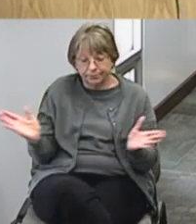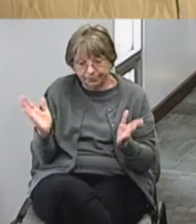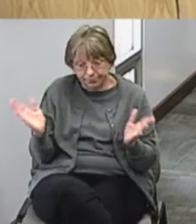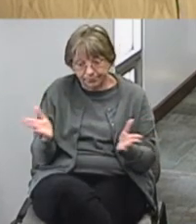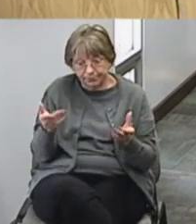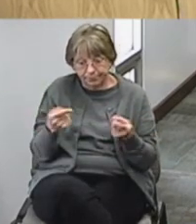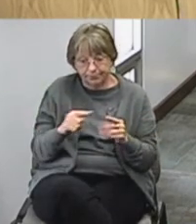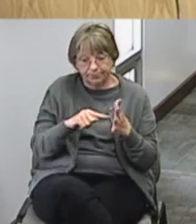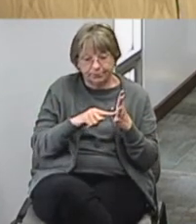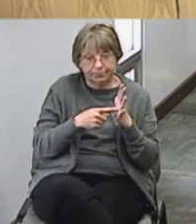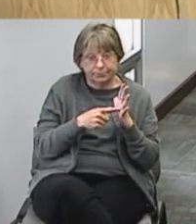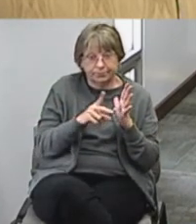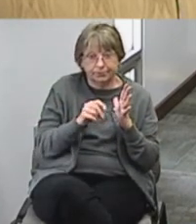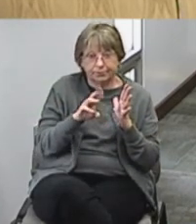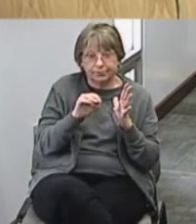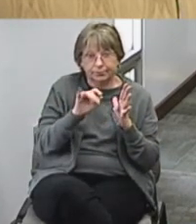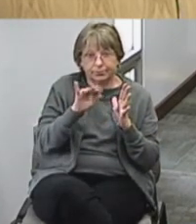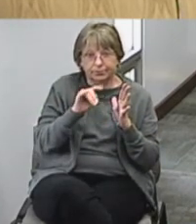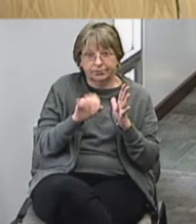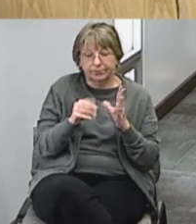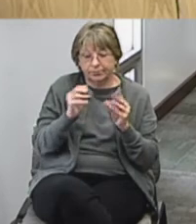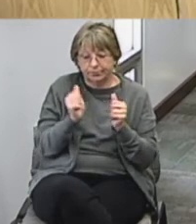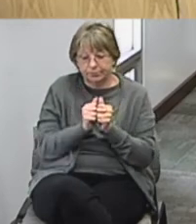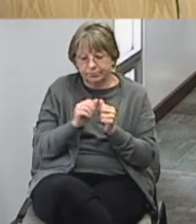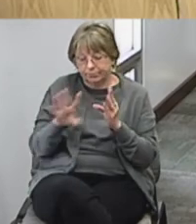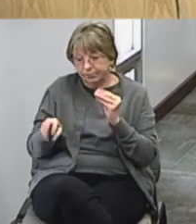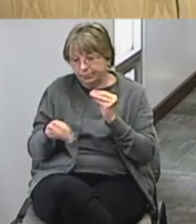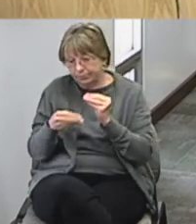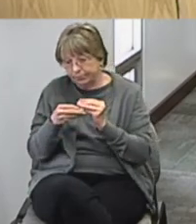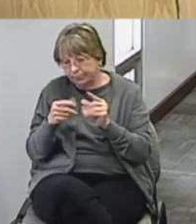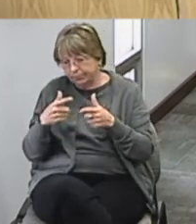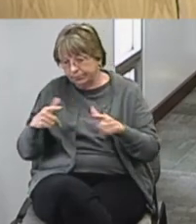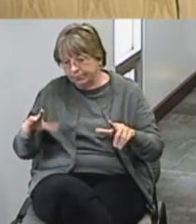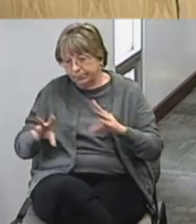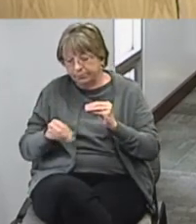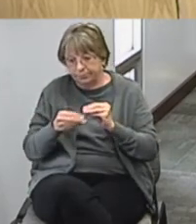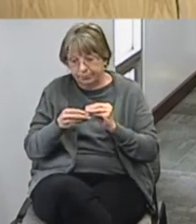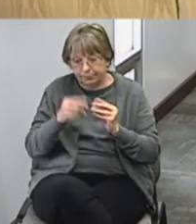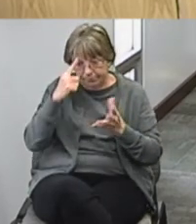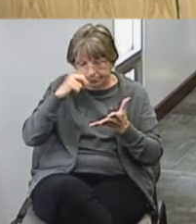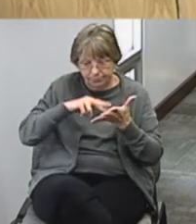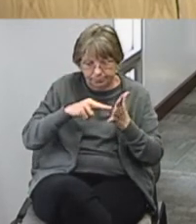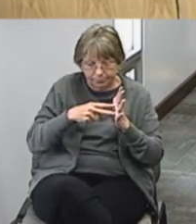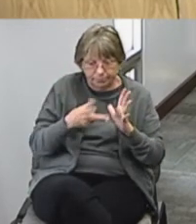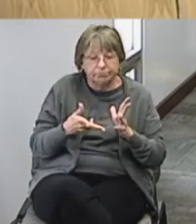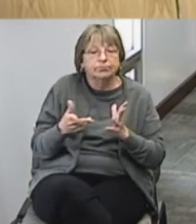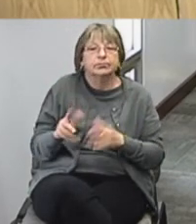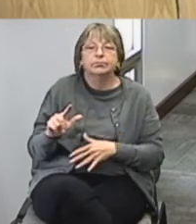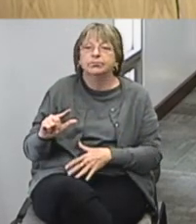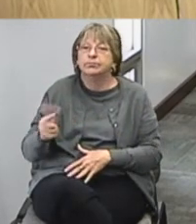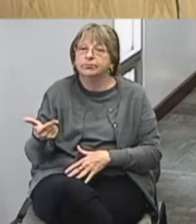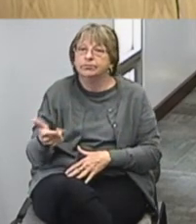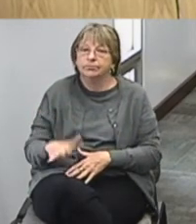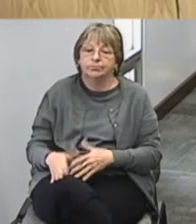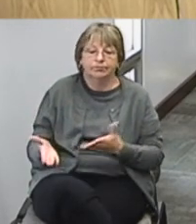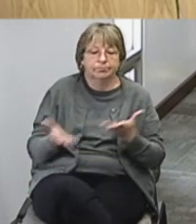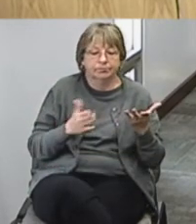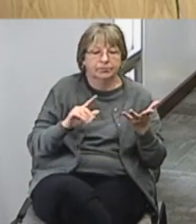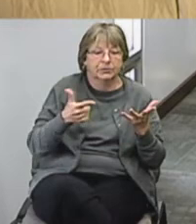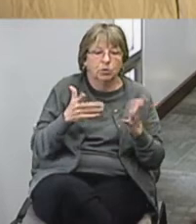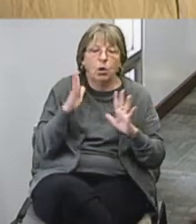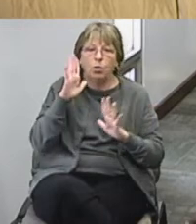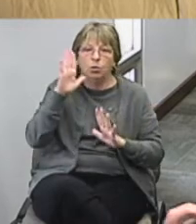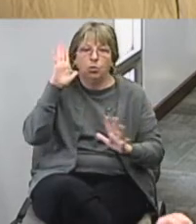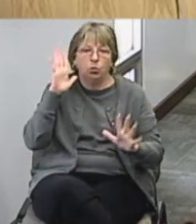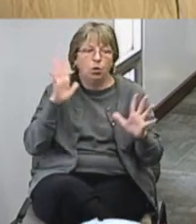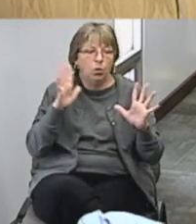drafted with the additional language added to the purpose statement. Second. It has been moved and seconded. Please call the roll. Just